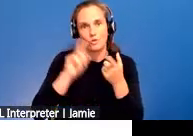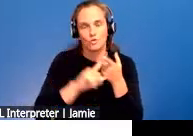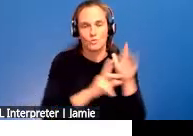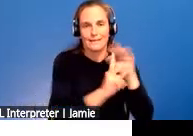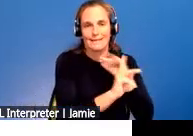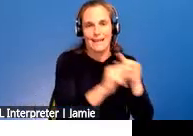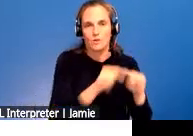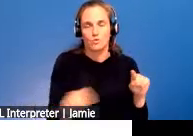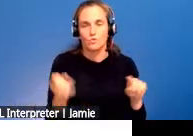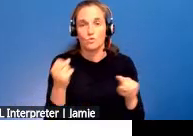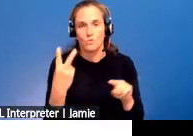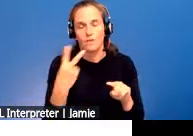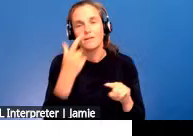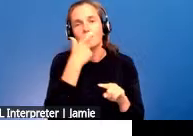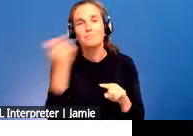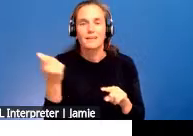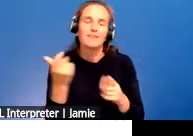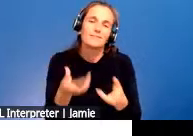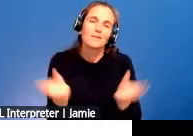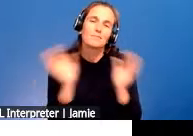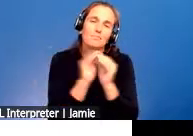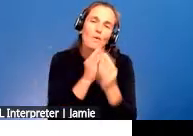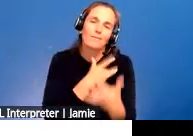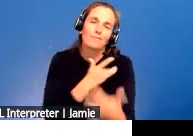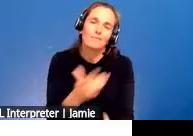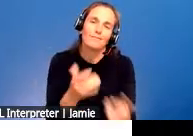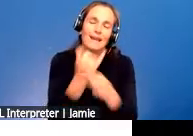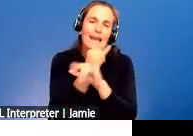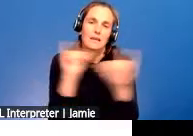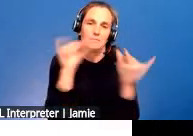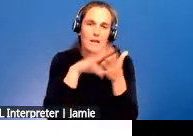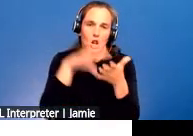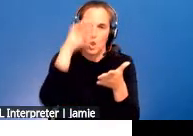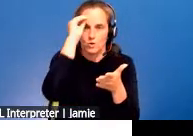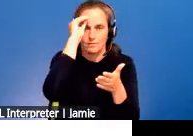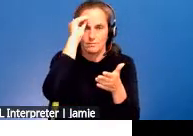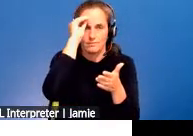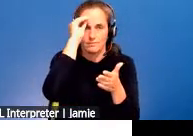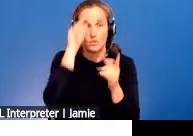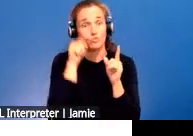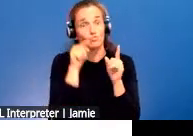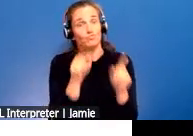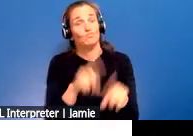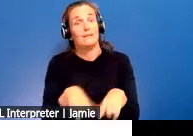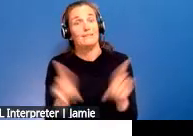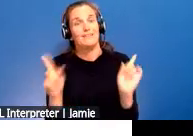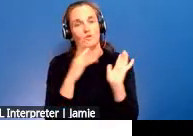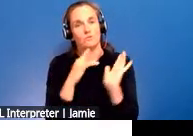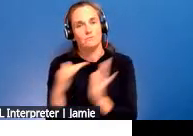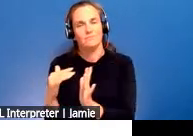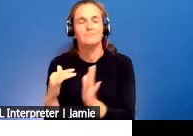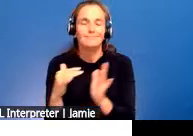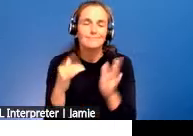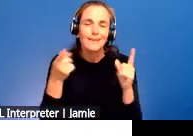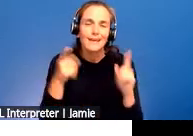lot more independent learning that happens. And so this is a different study. It was also done during COVID